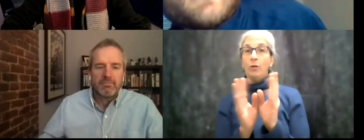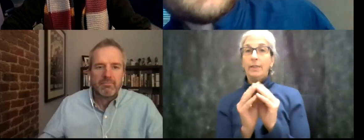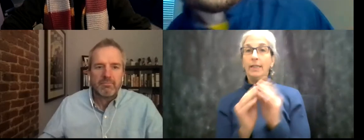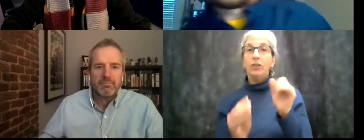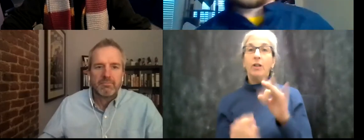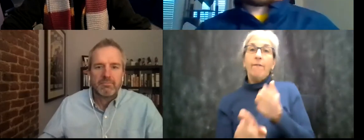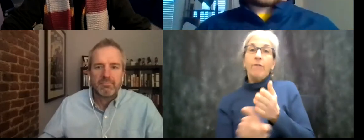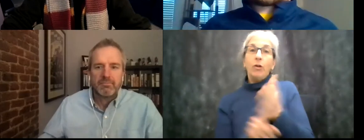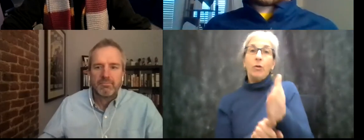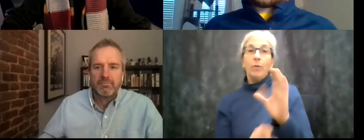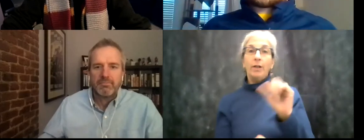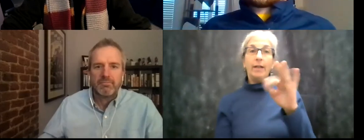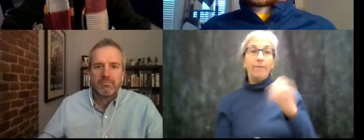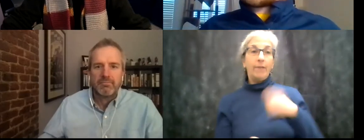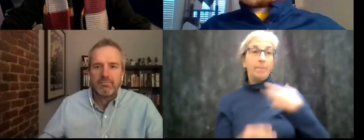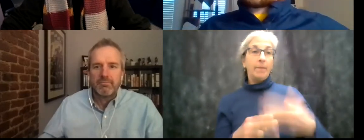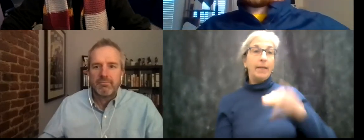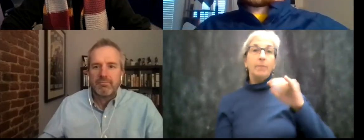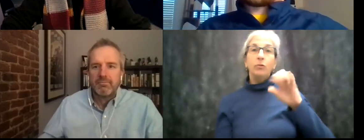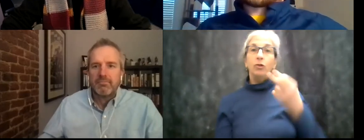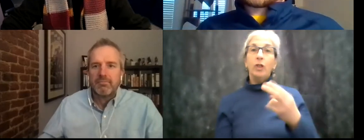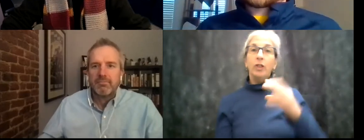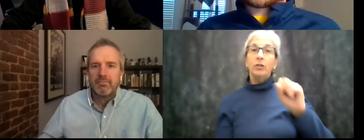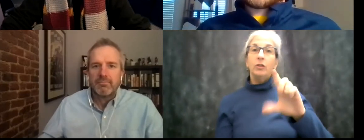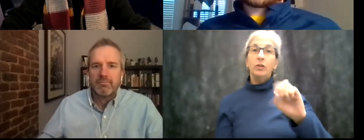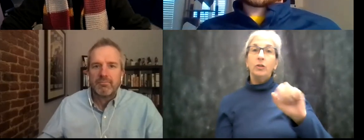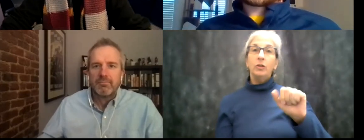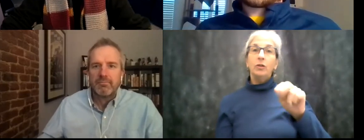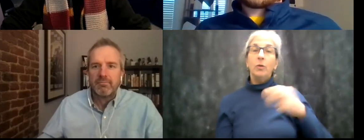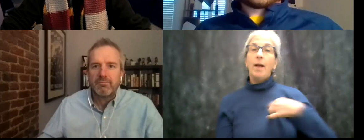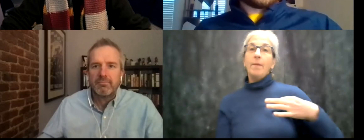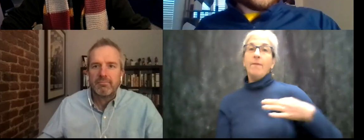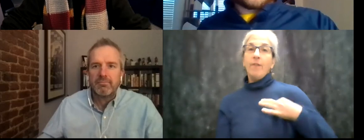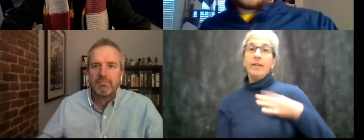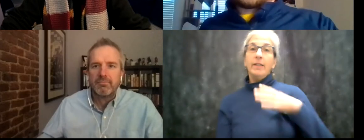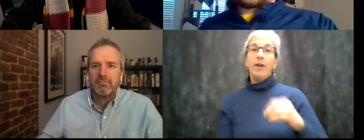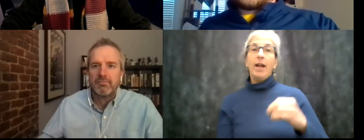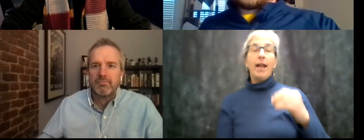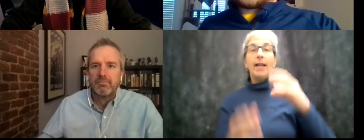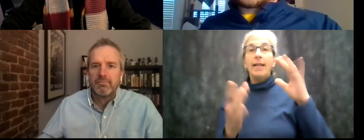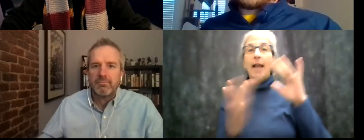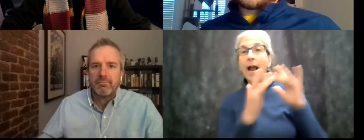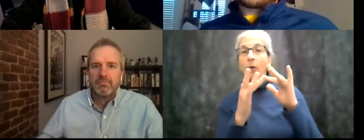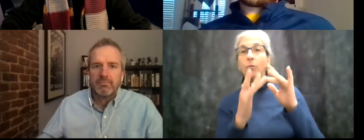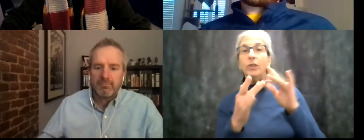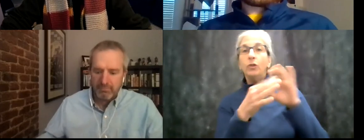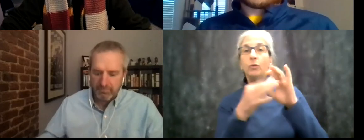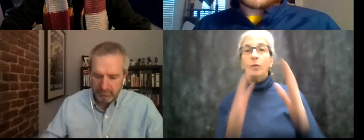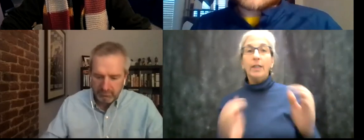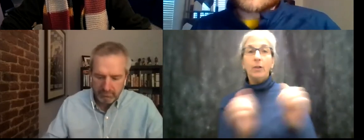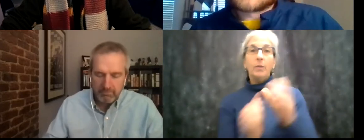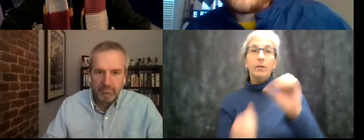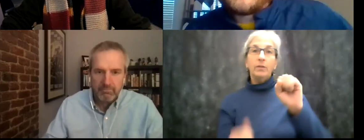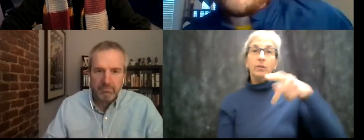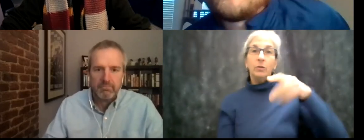Cafe. I am Josh Sloan, your host, and I am the volunteer and outreach coordinator with Sportable. We are a nonprofit in Richmond that